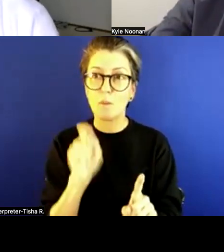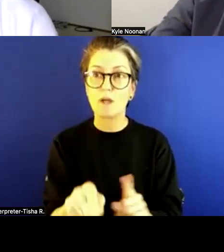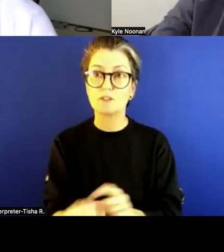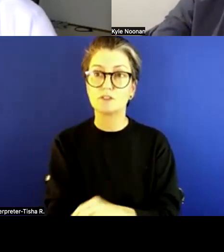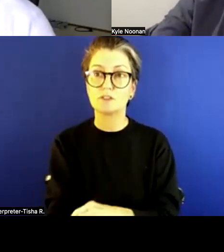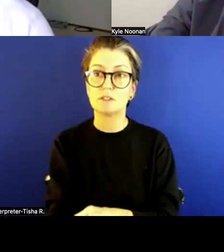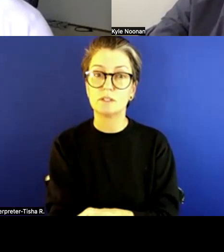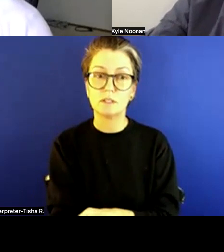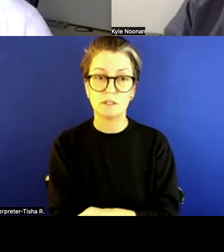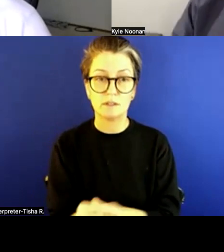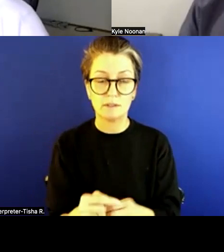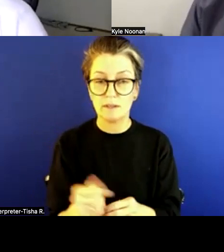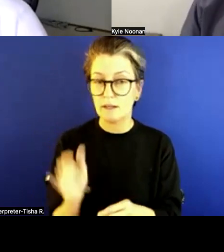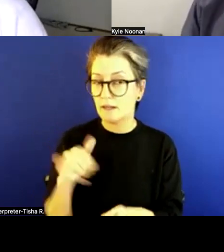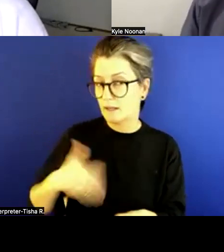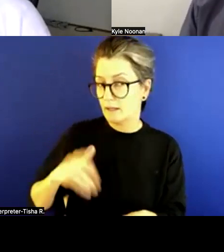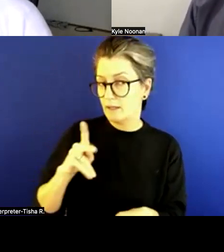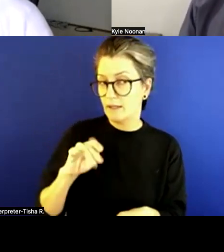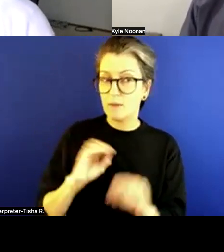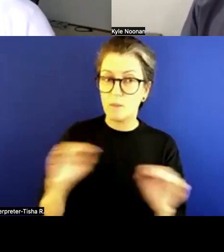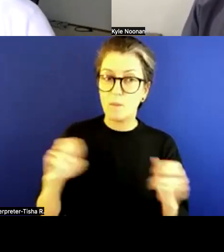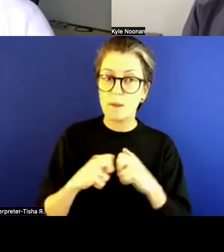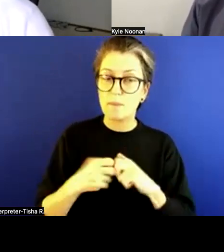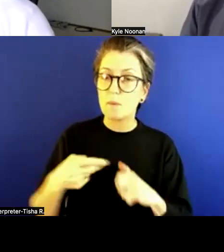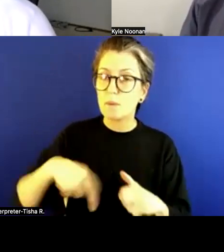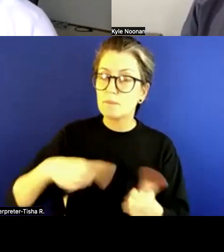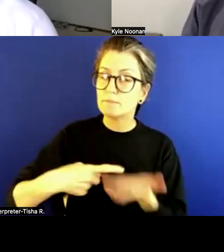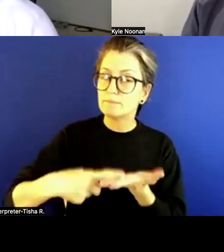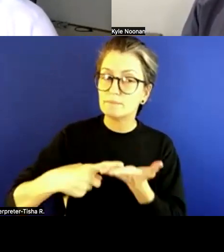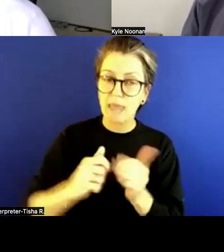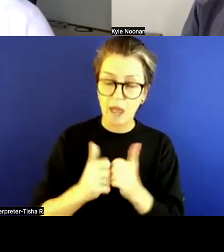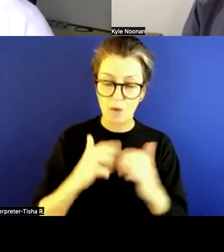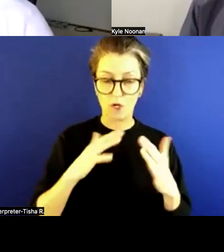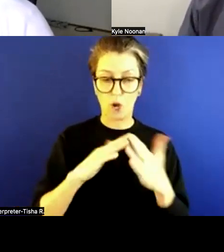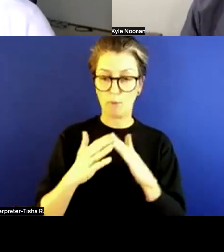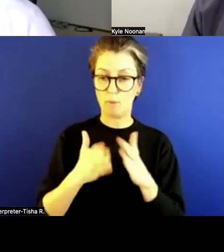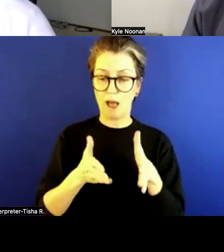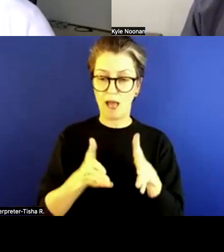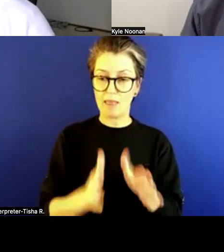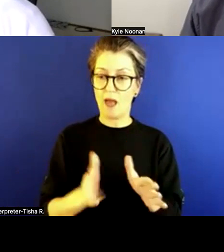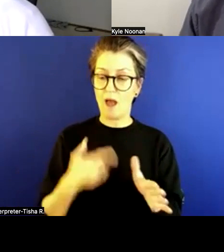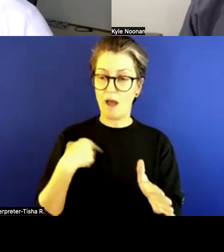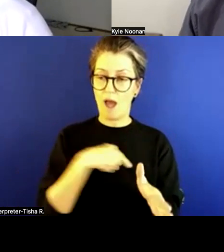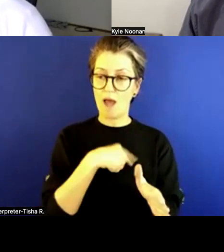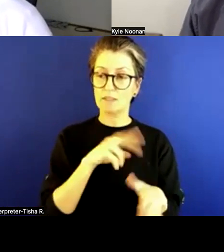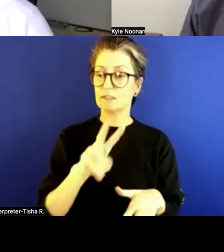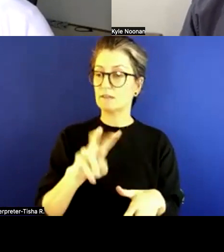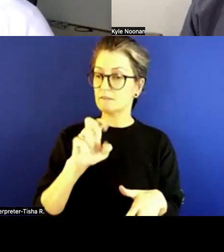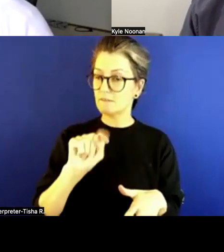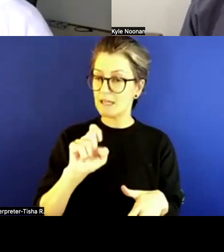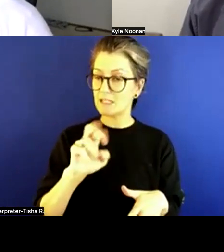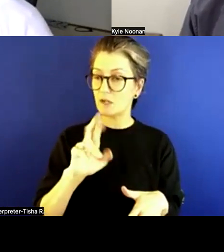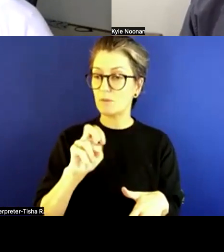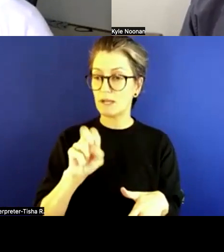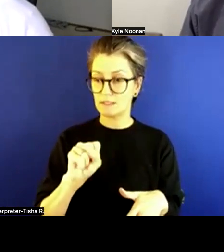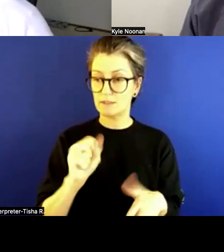Katie, not a problem at all. We've been talking a lot about kind of how community allowed us as veterans to kind of